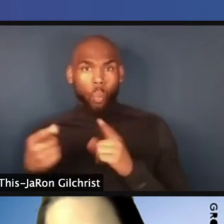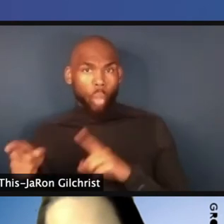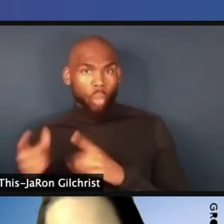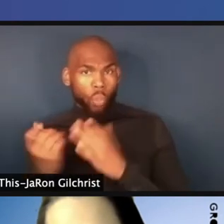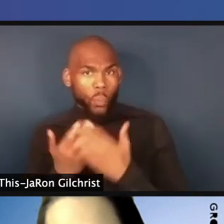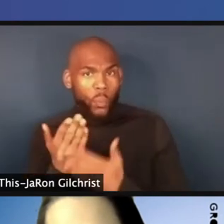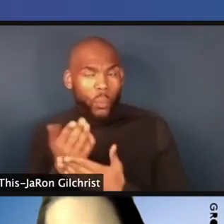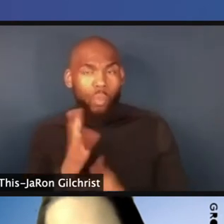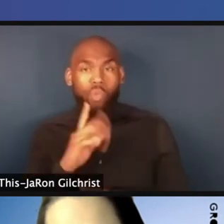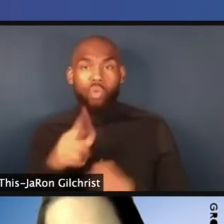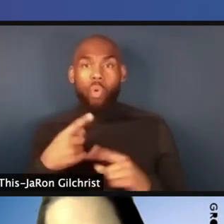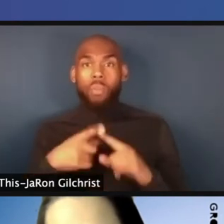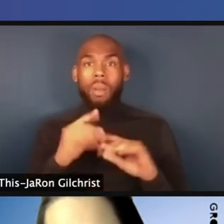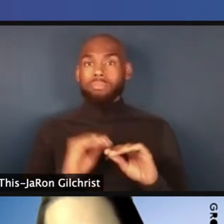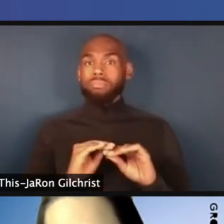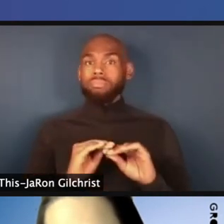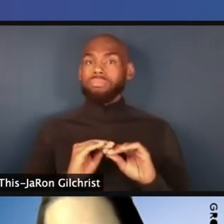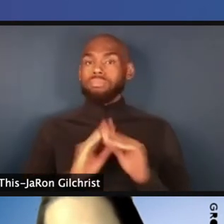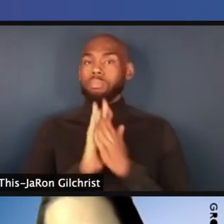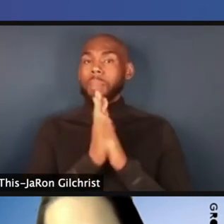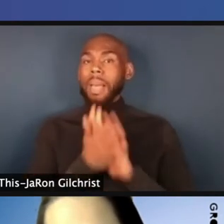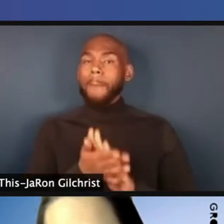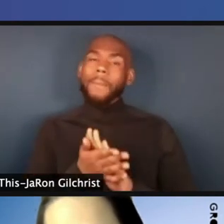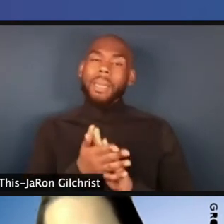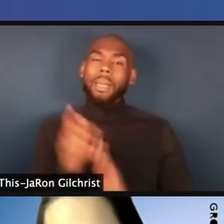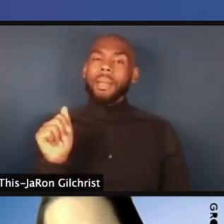becoming explicitly anti-racist,